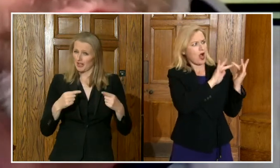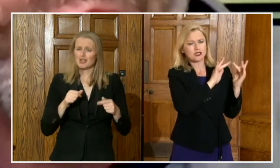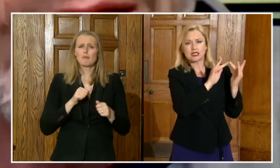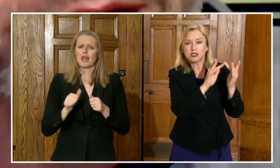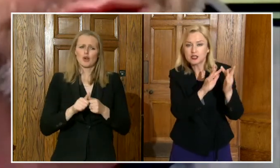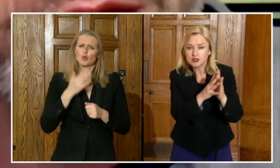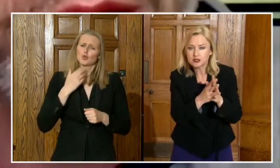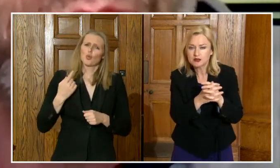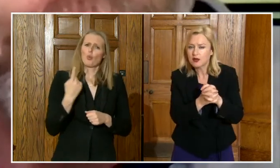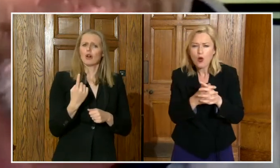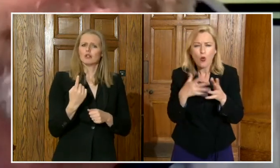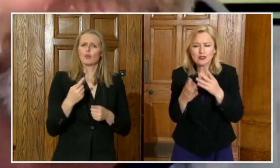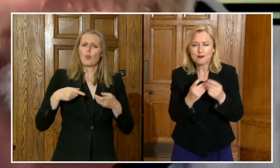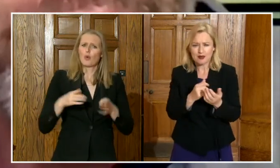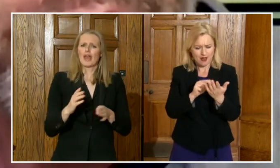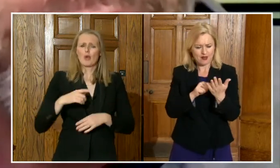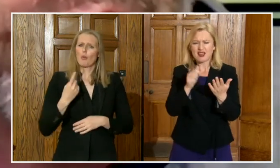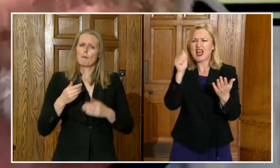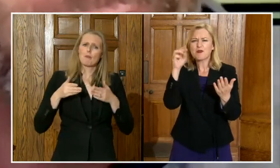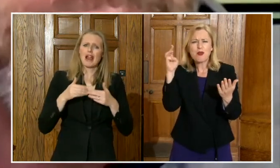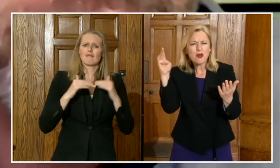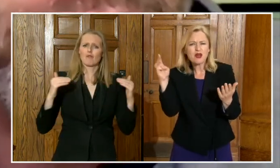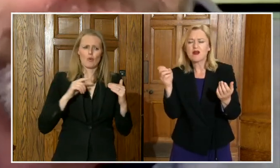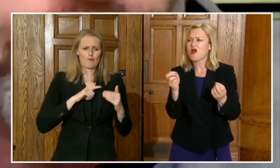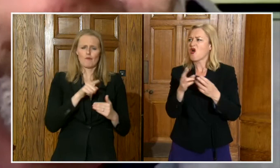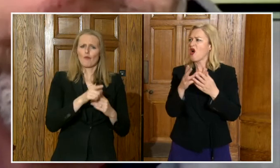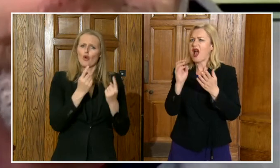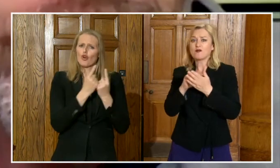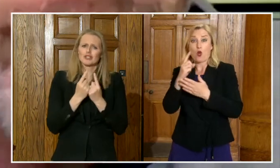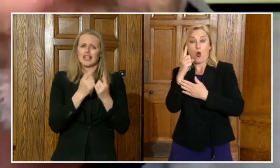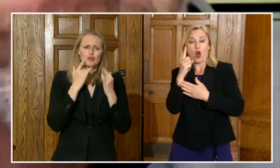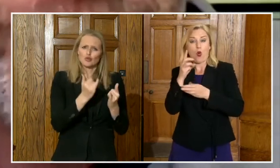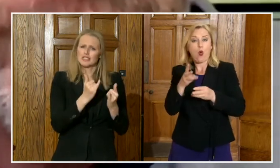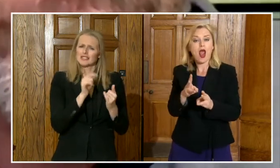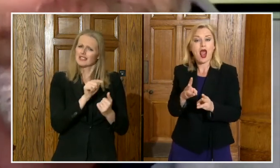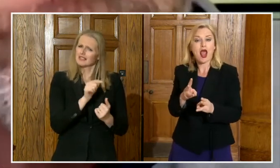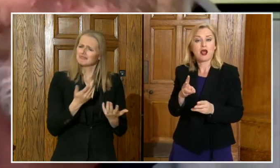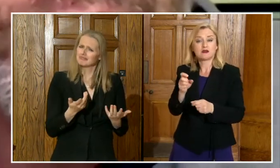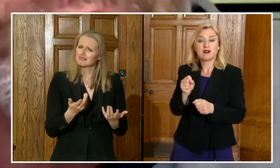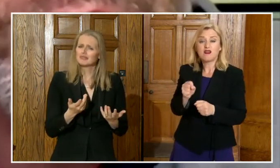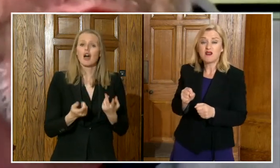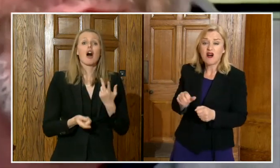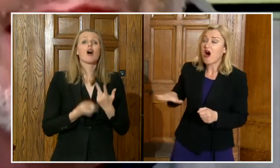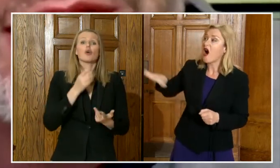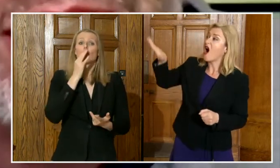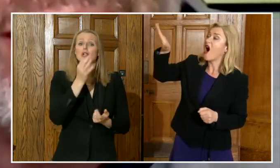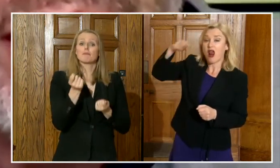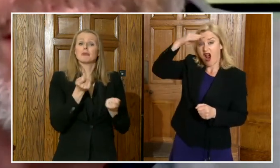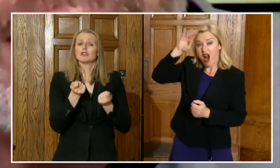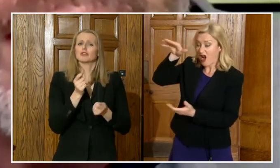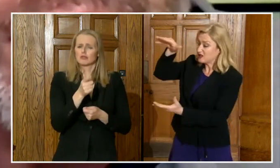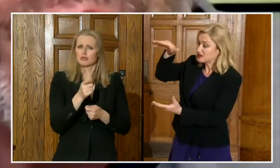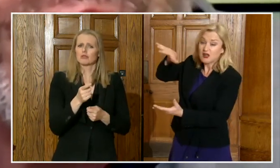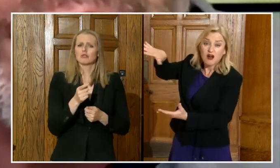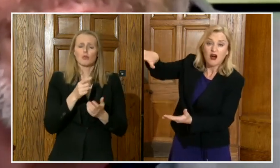sense on the island to have one platform that does it all? And just maybe finally for the Minister, just his reaction when